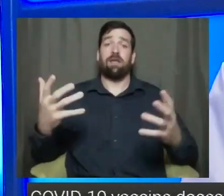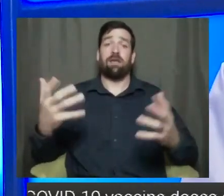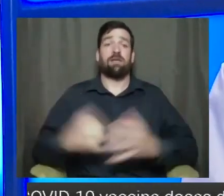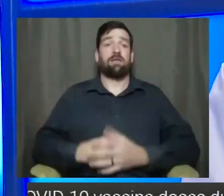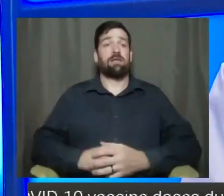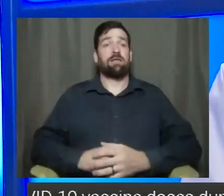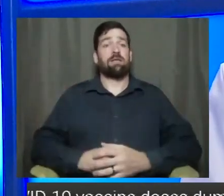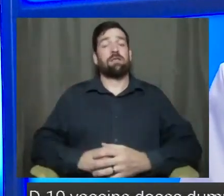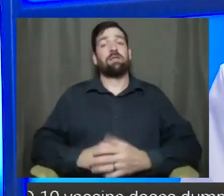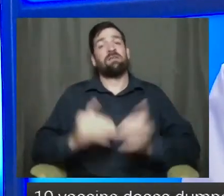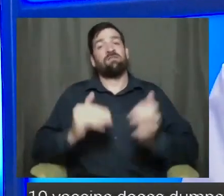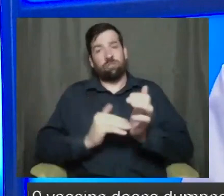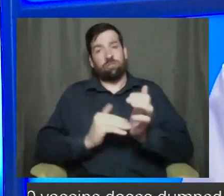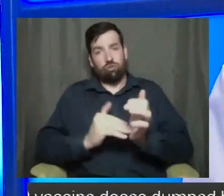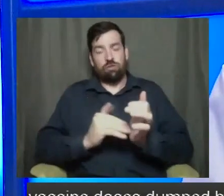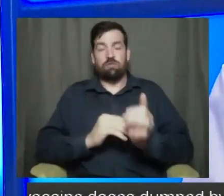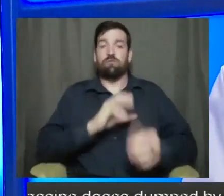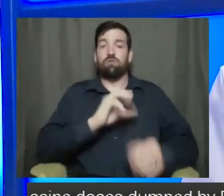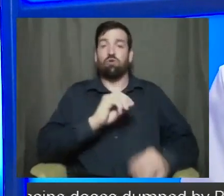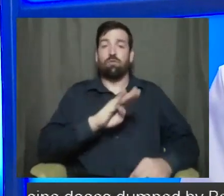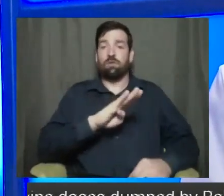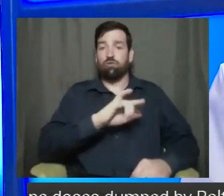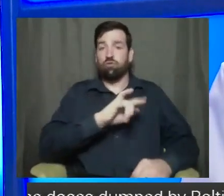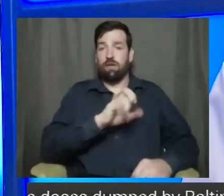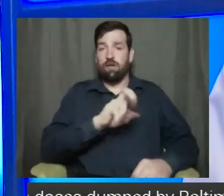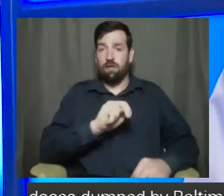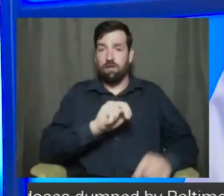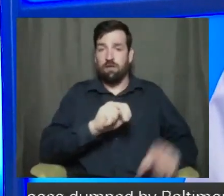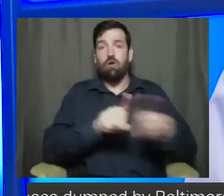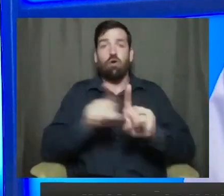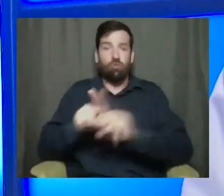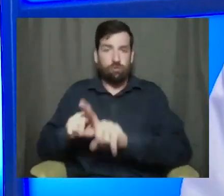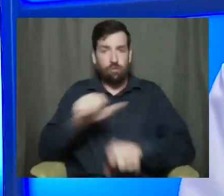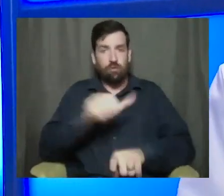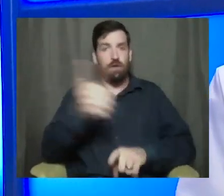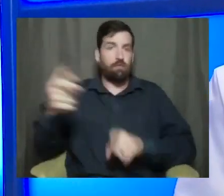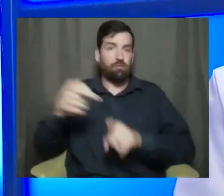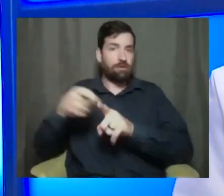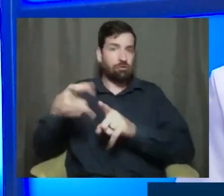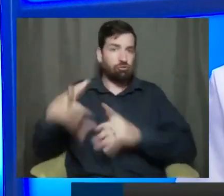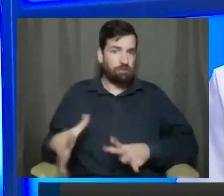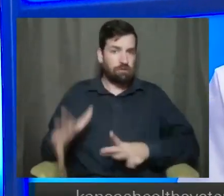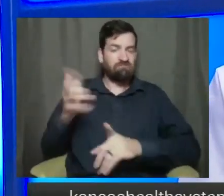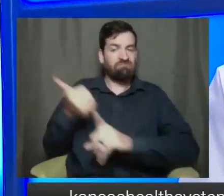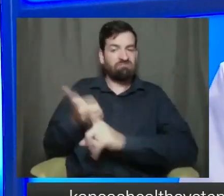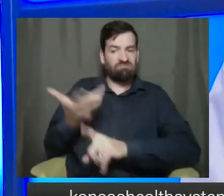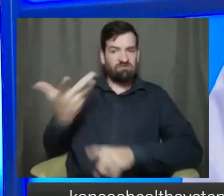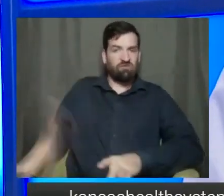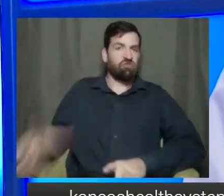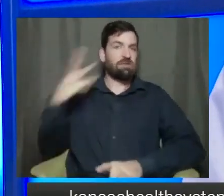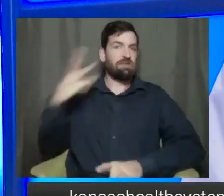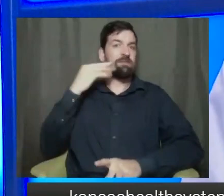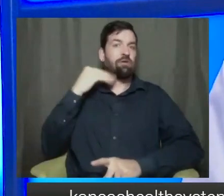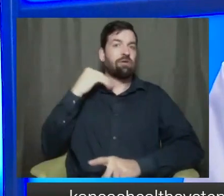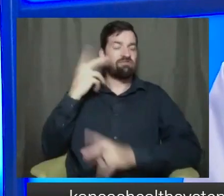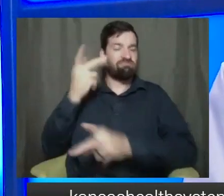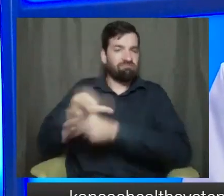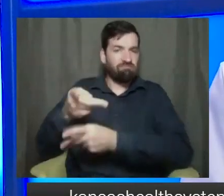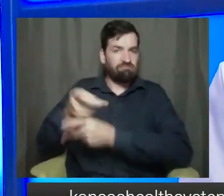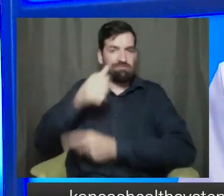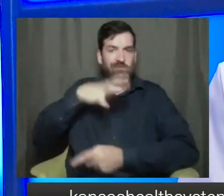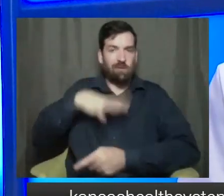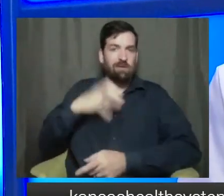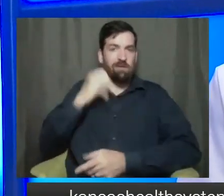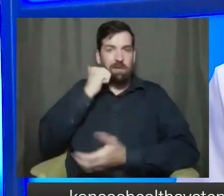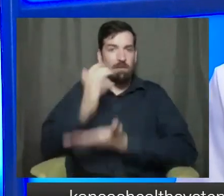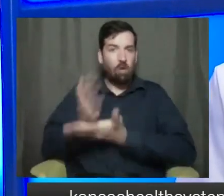physicians, both within OBGYN, but other specialties as well, who are experienced in caring for women with menopause, and or certainly could